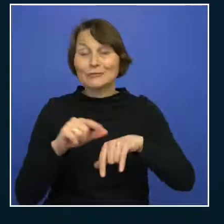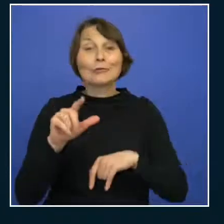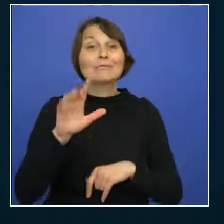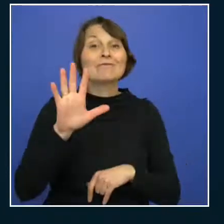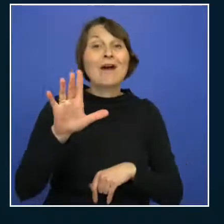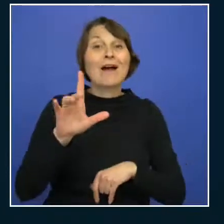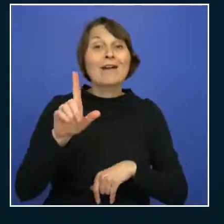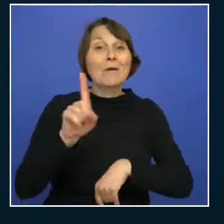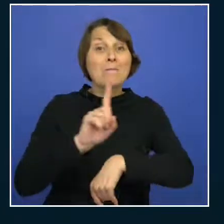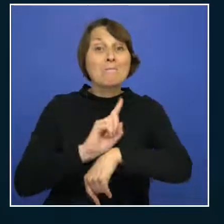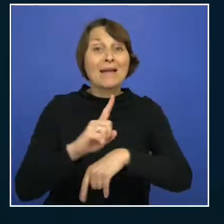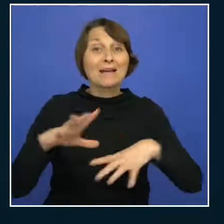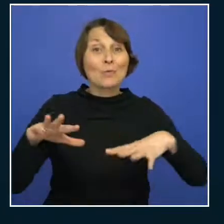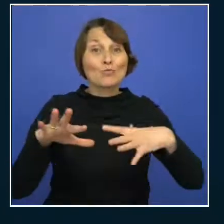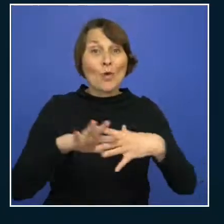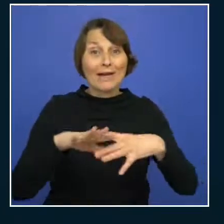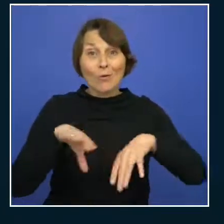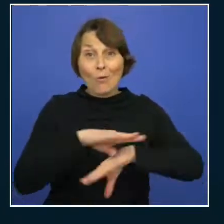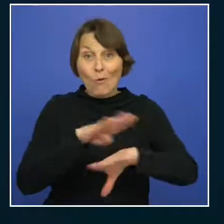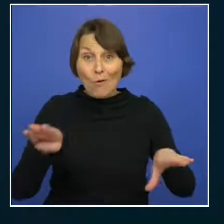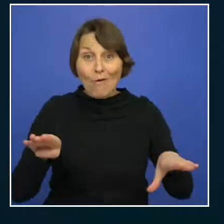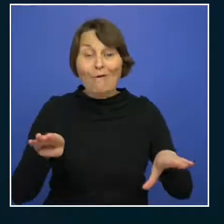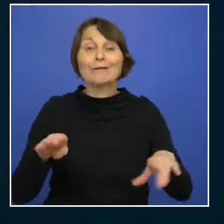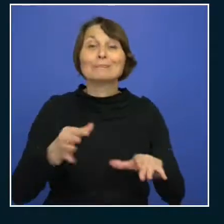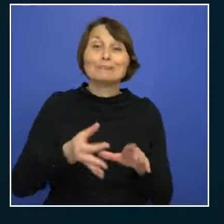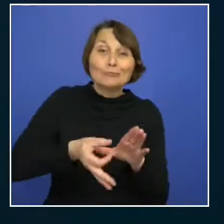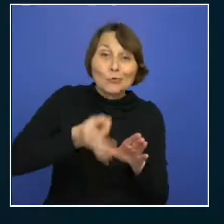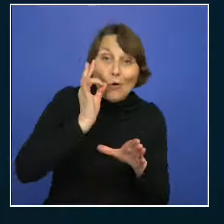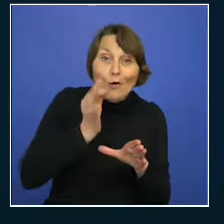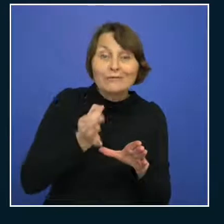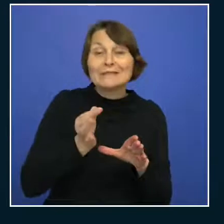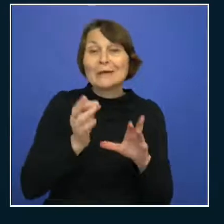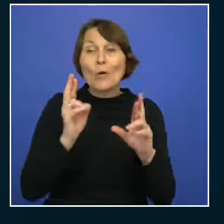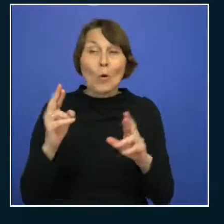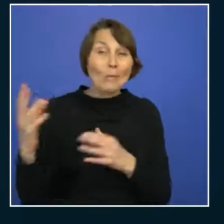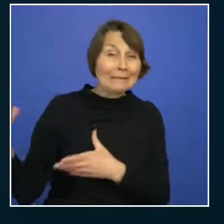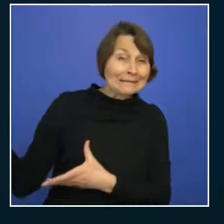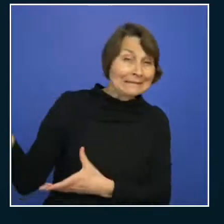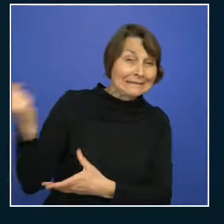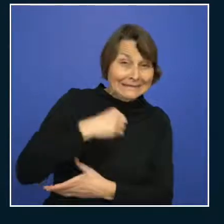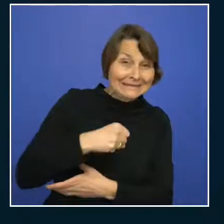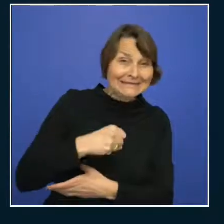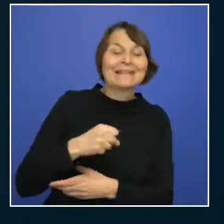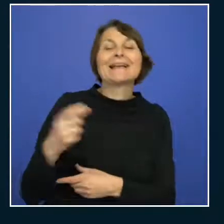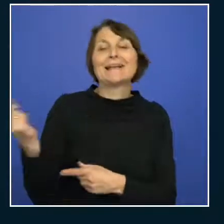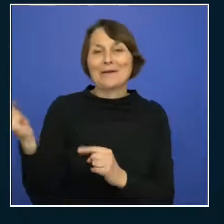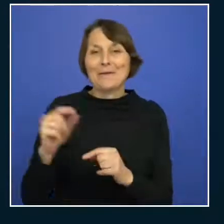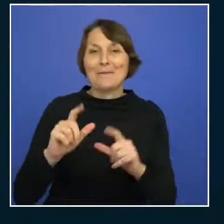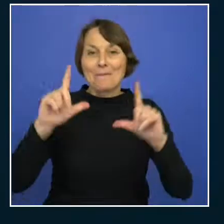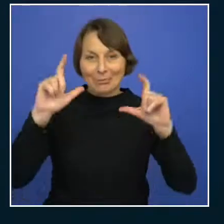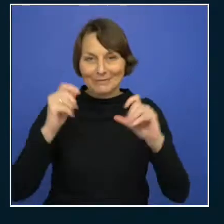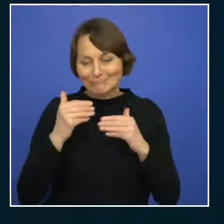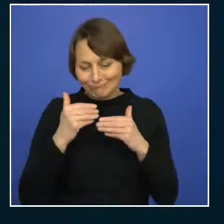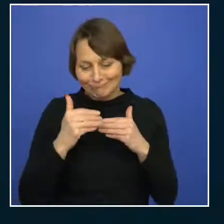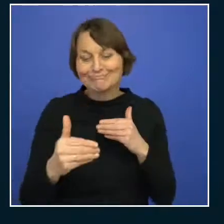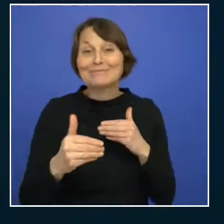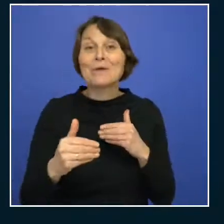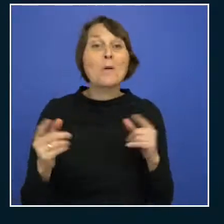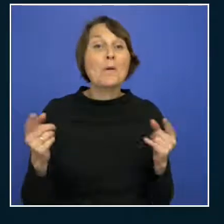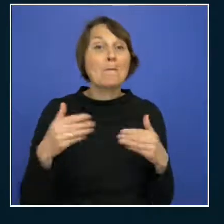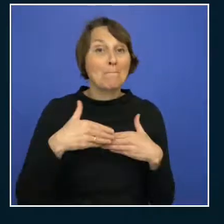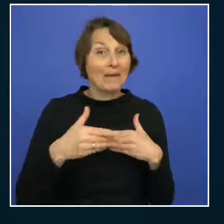cup of coffee. Yeah, Stay I'll awake. try to get them in the stream, and then we'll continue it then. That's fine. We'll be right back